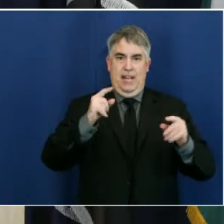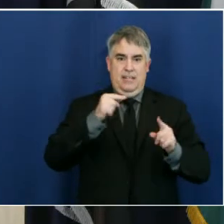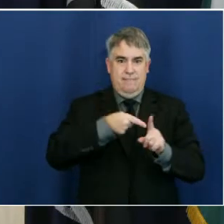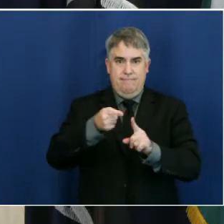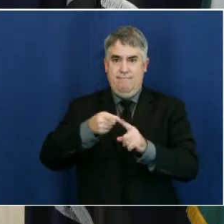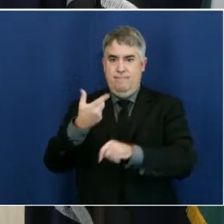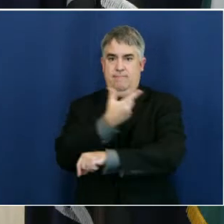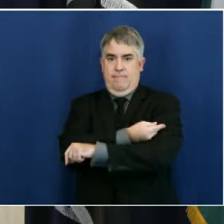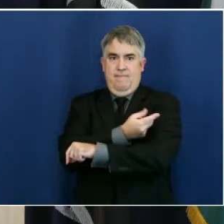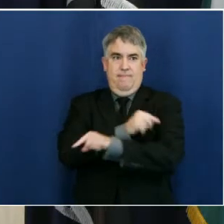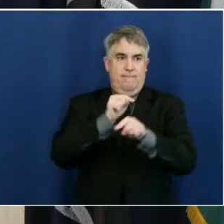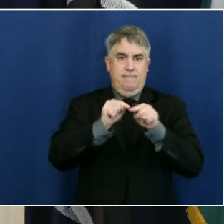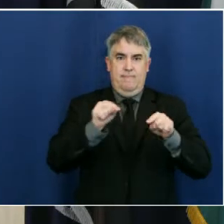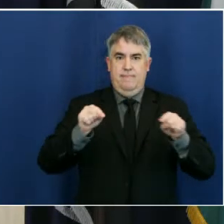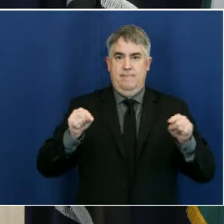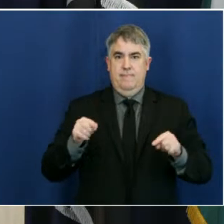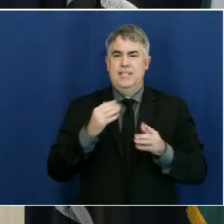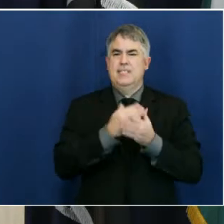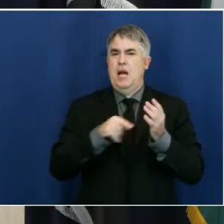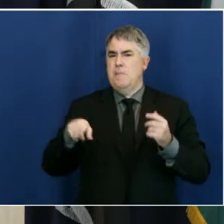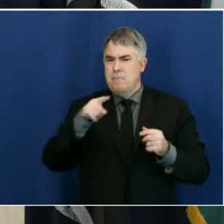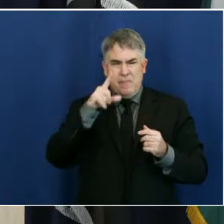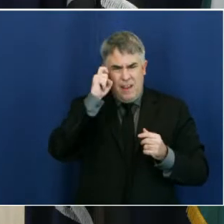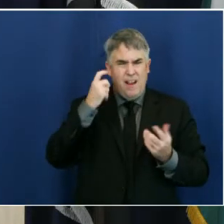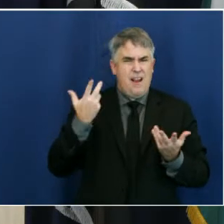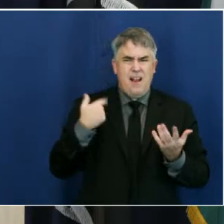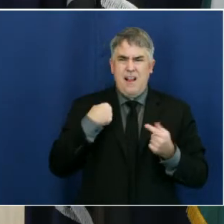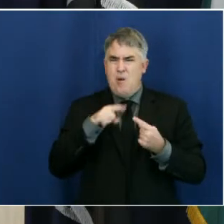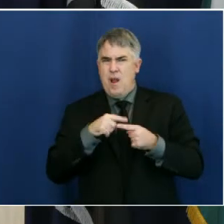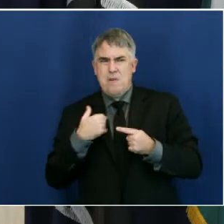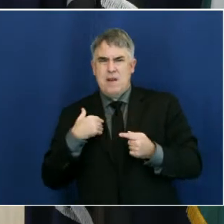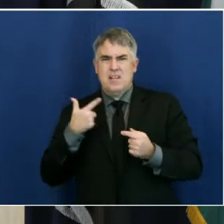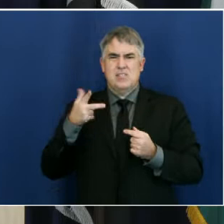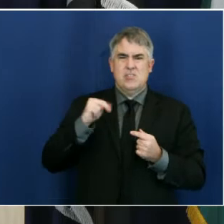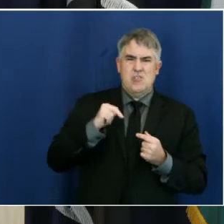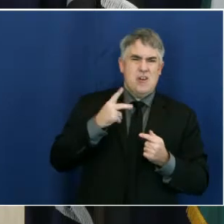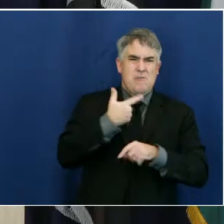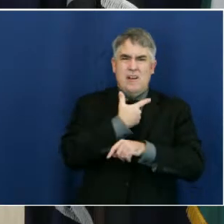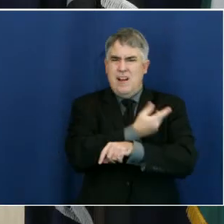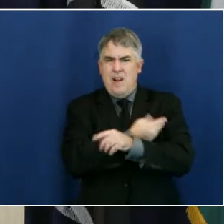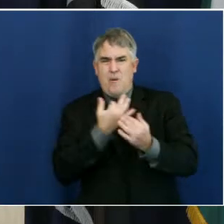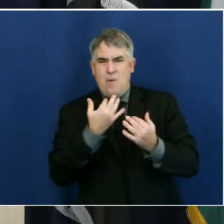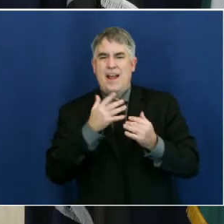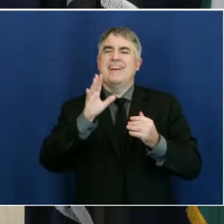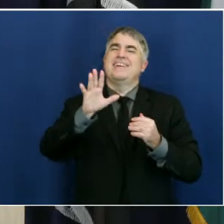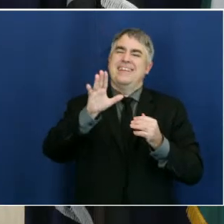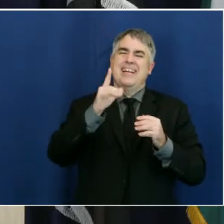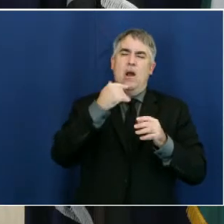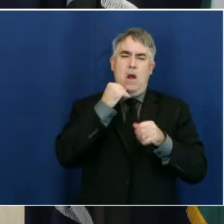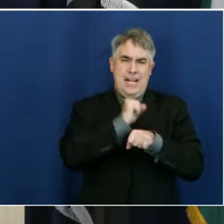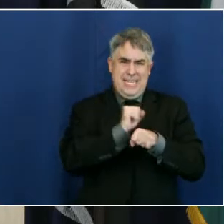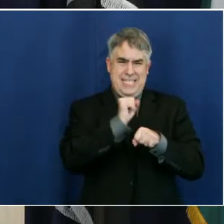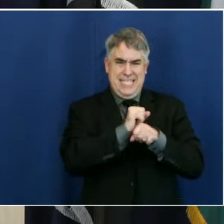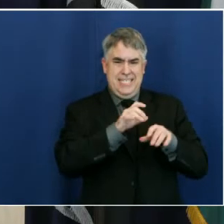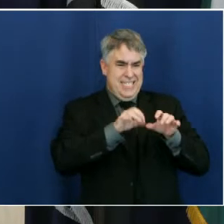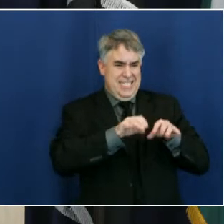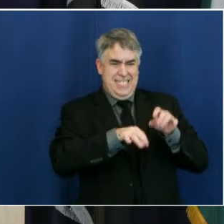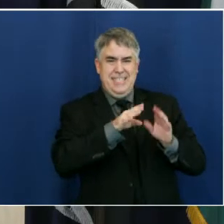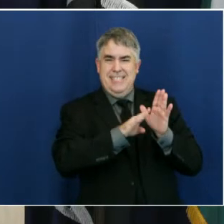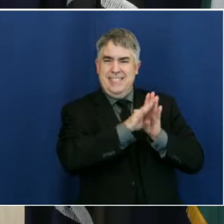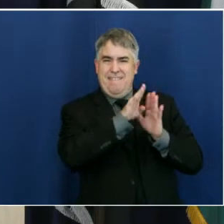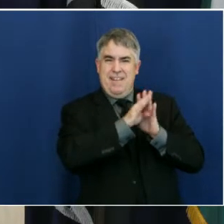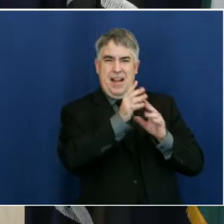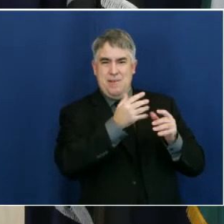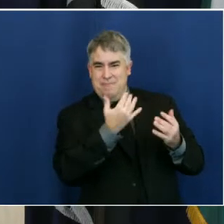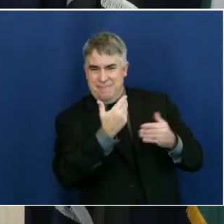how many you will get or when you will get them. And so we continue to try and build out the infrastructure to accommodate for that